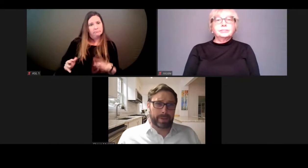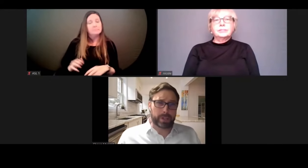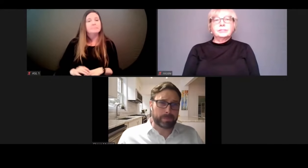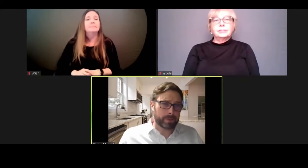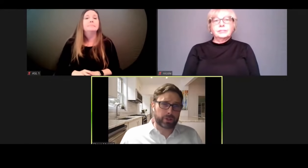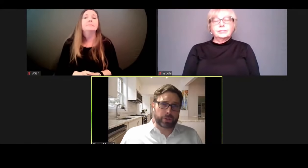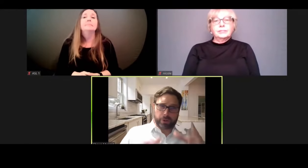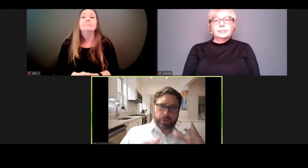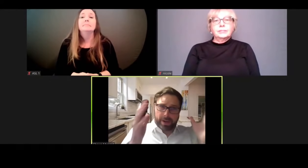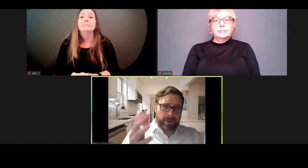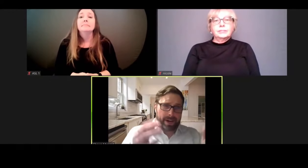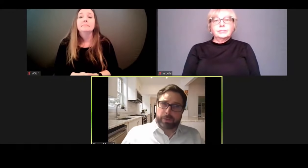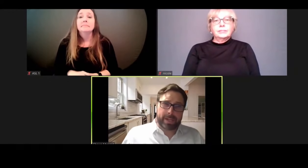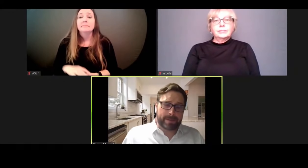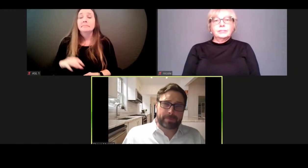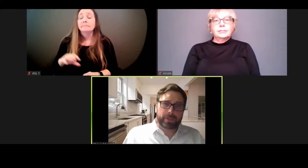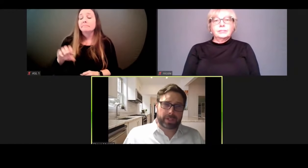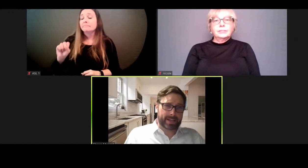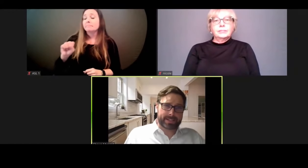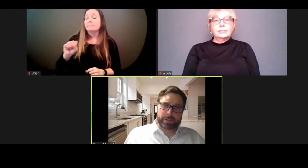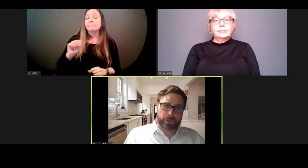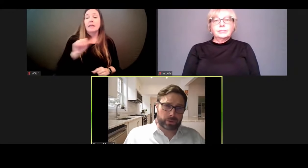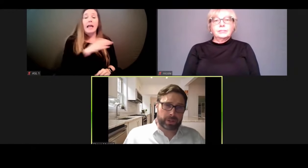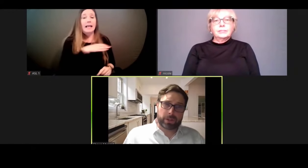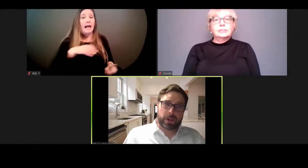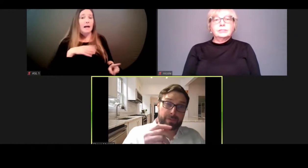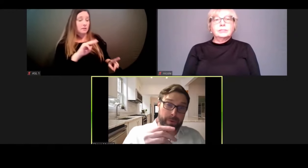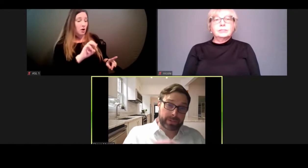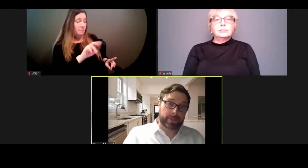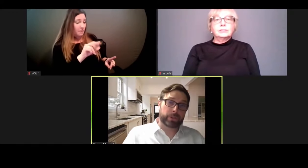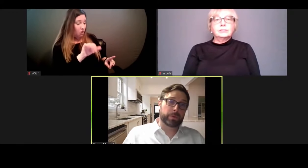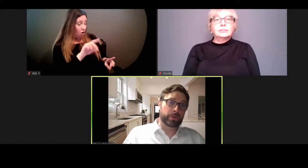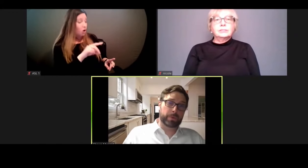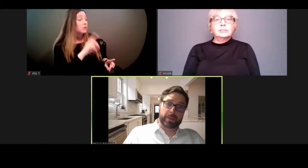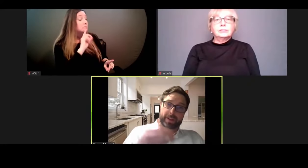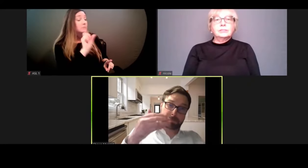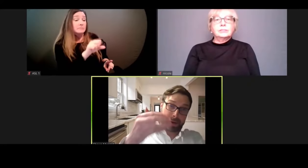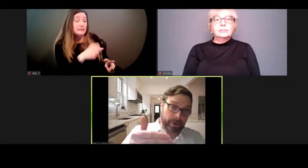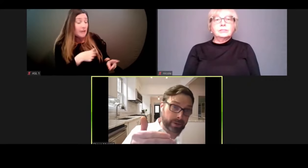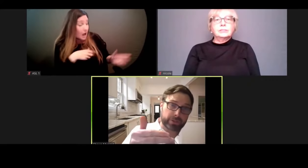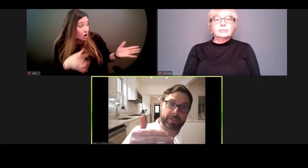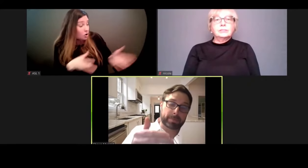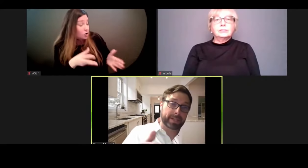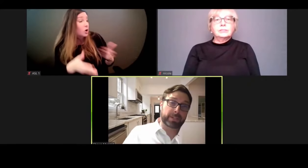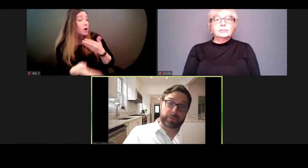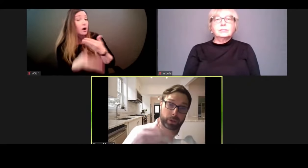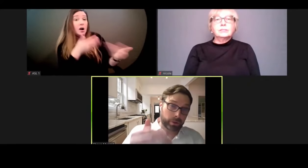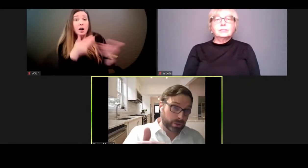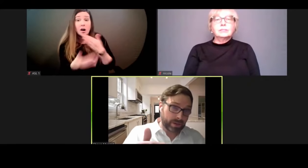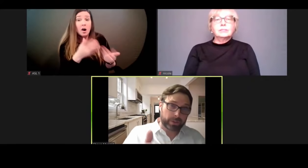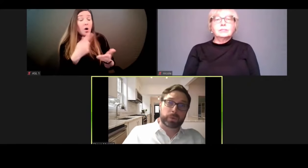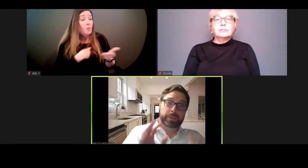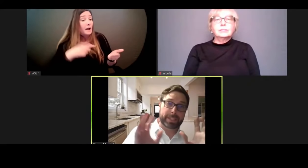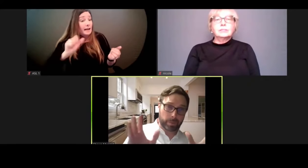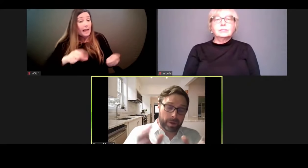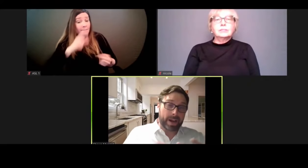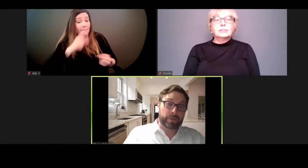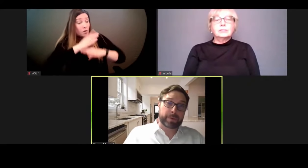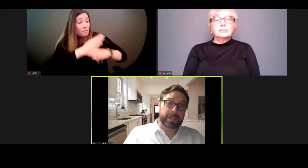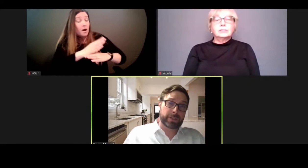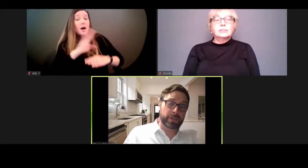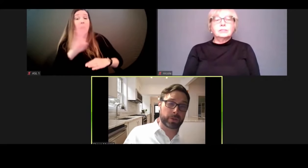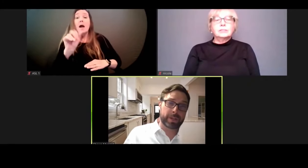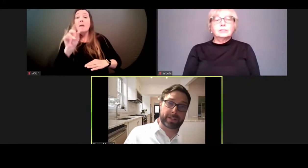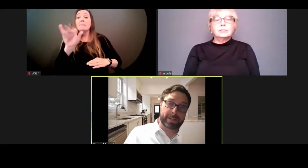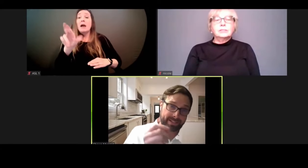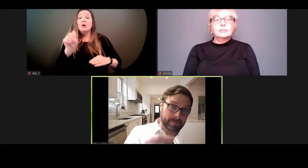Okay, thank you. I just urge whatever action we can to get those trucks off the residential roads, whether that's barriers in place for local traffic only or whatever we